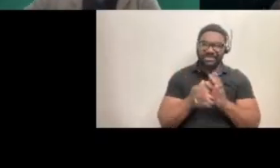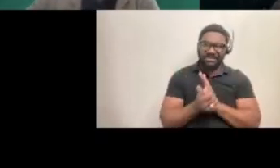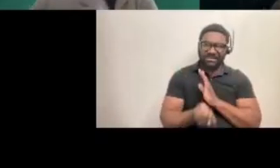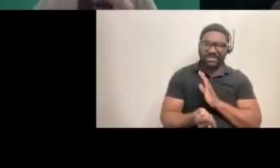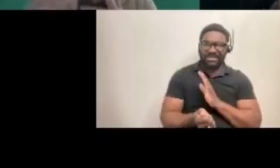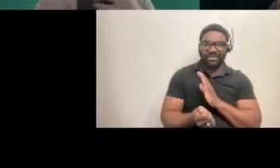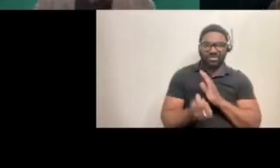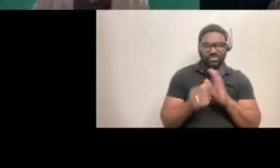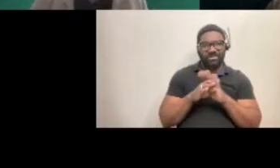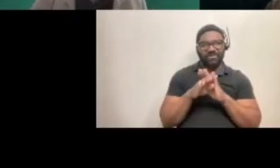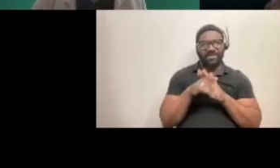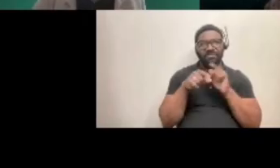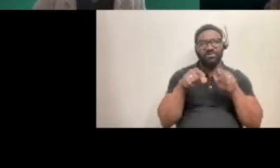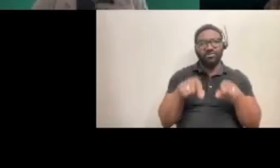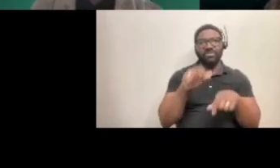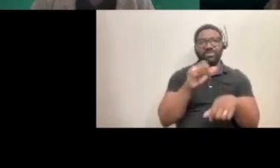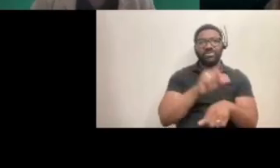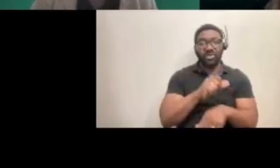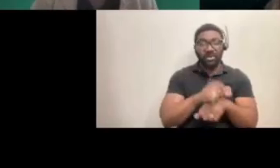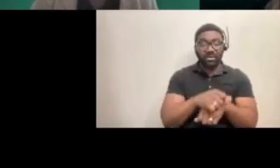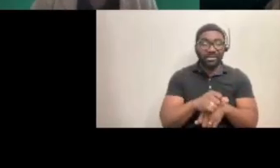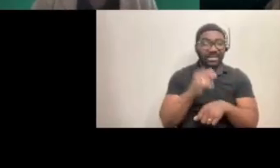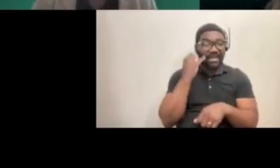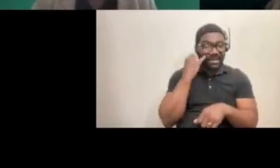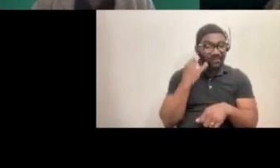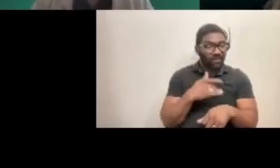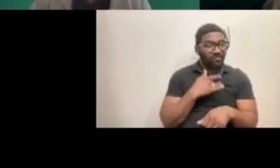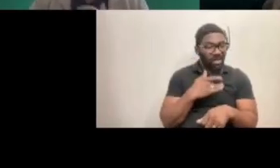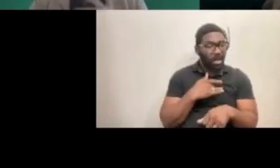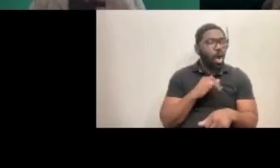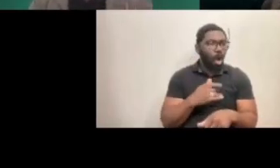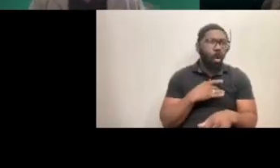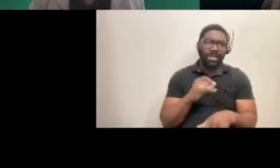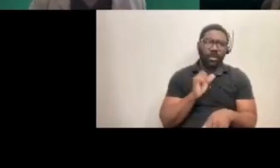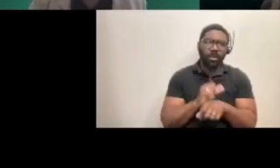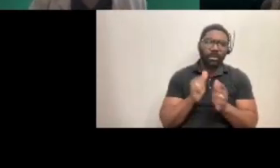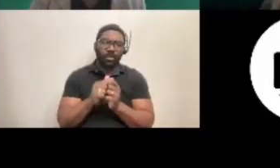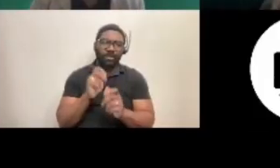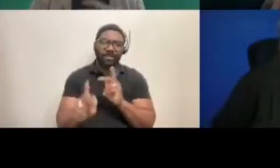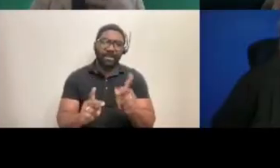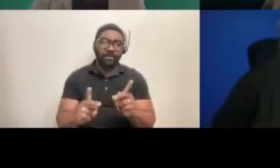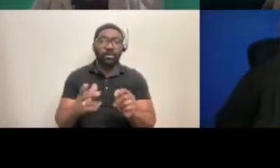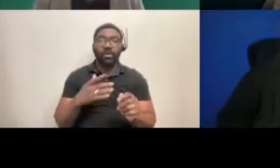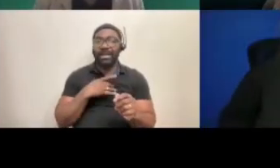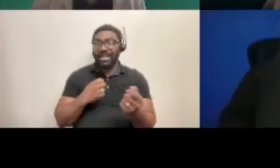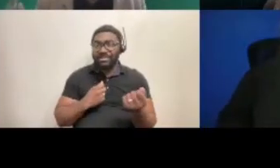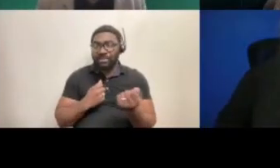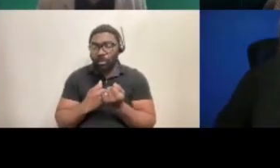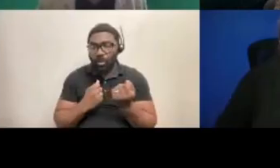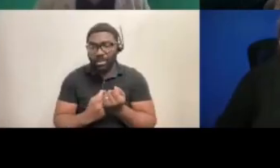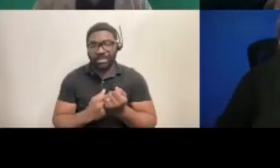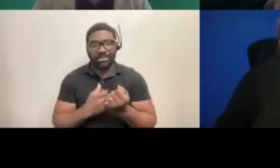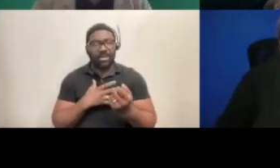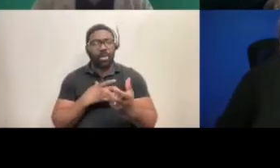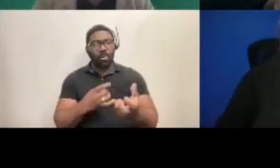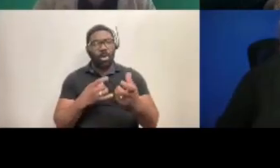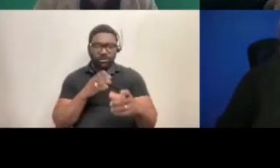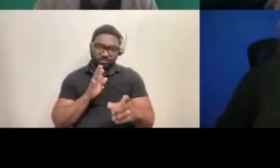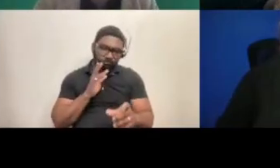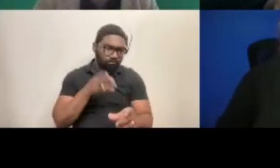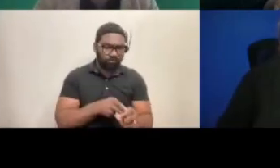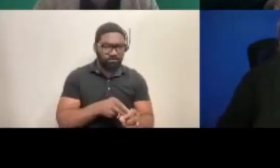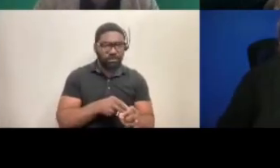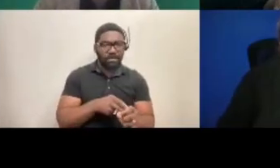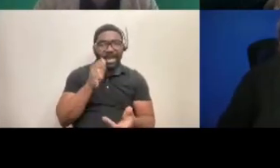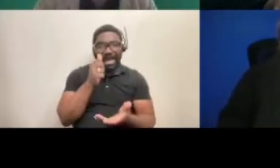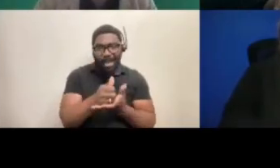that if you're someone who has a sense that perhaps you like working with people, you like supporting people, you want to go into one of these